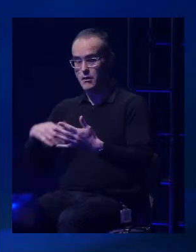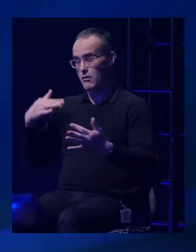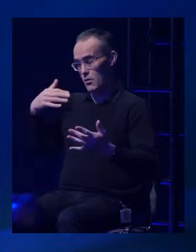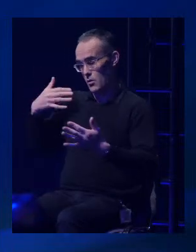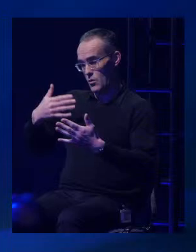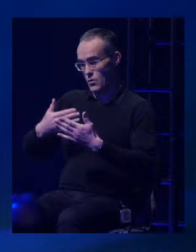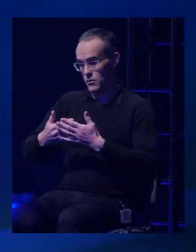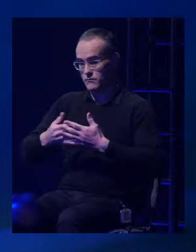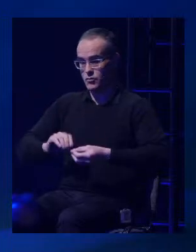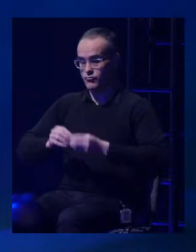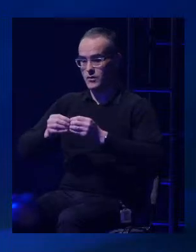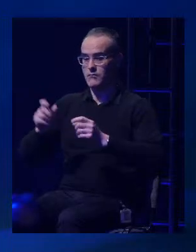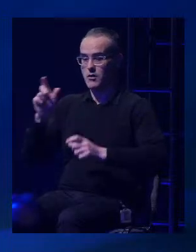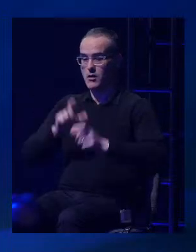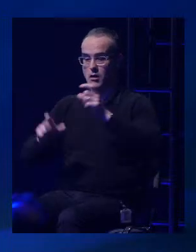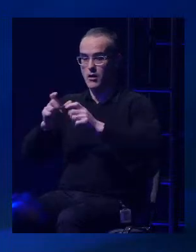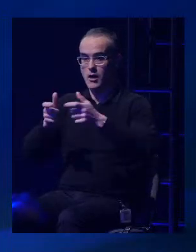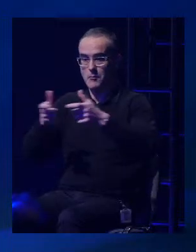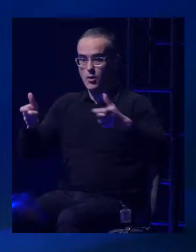the ColorBox.